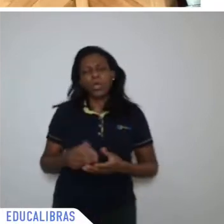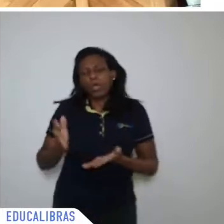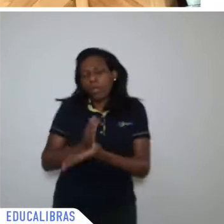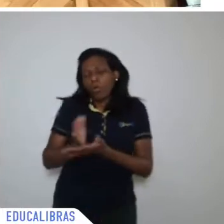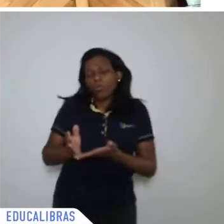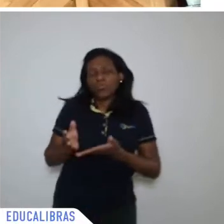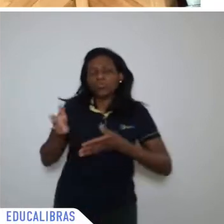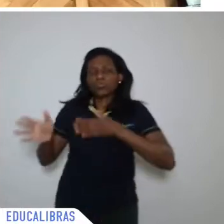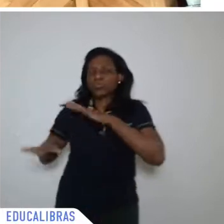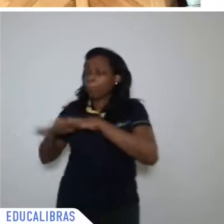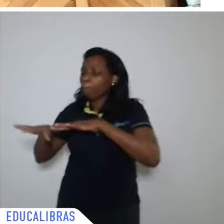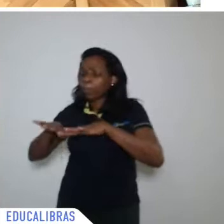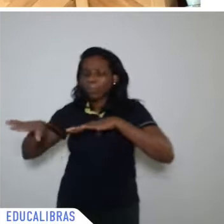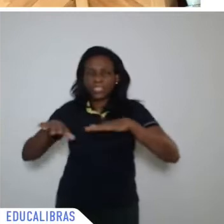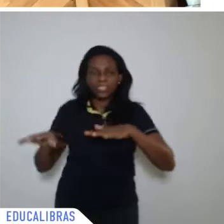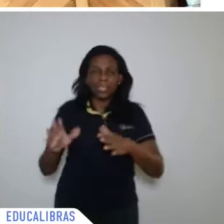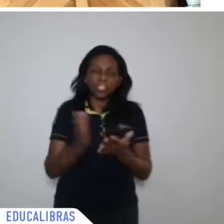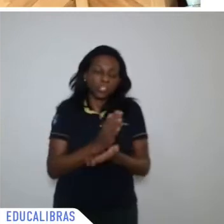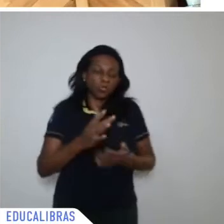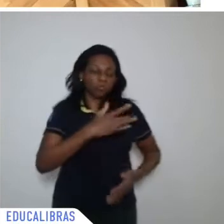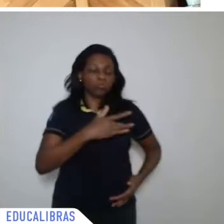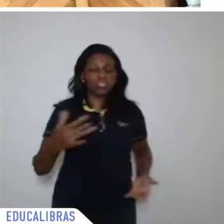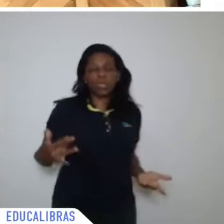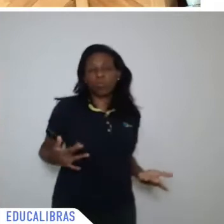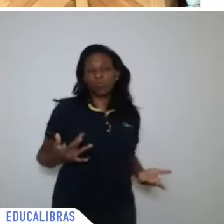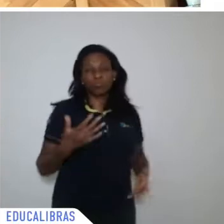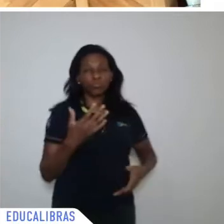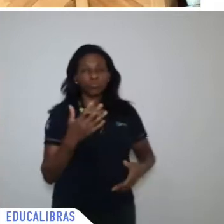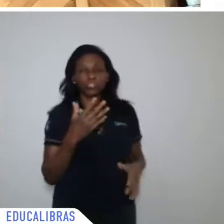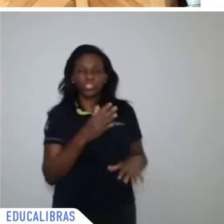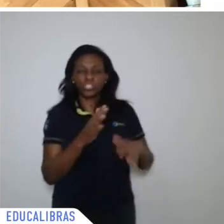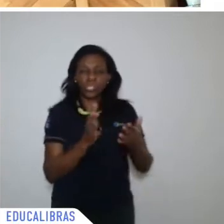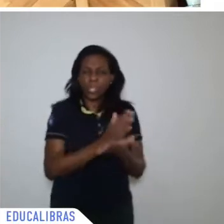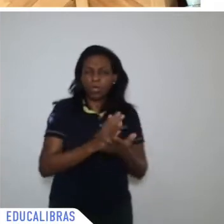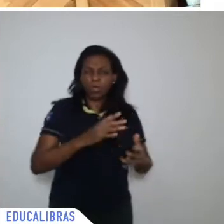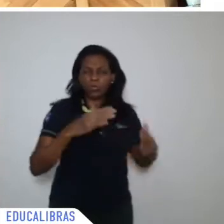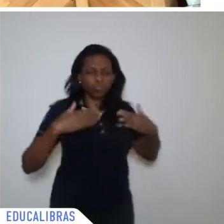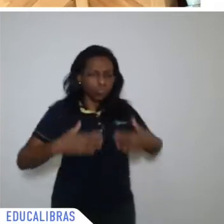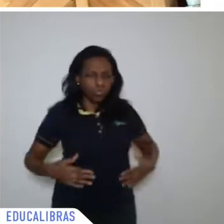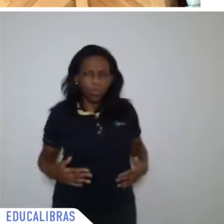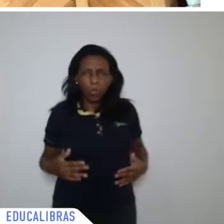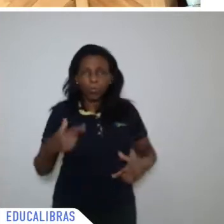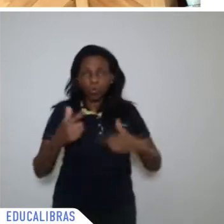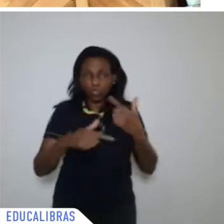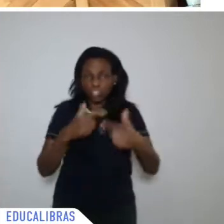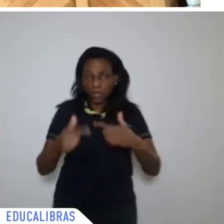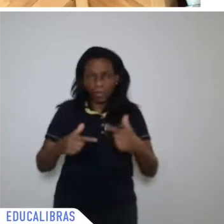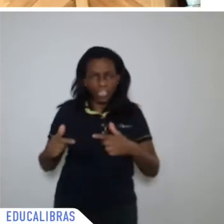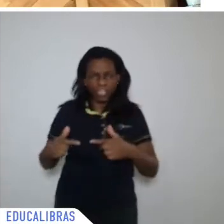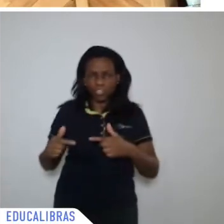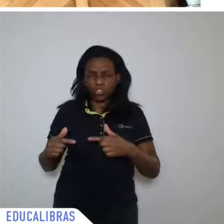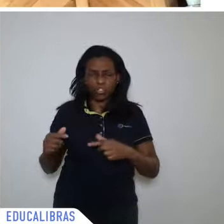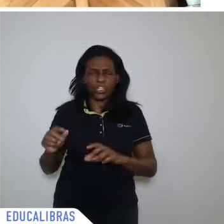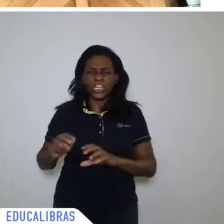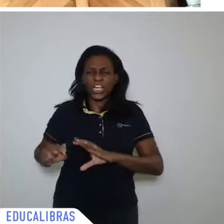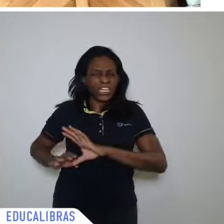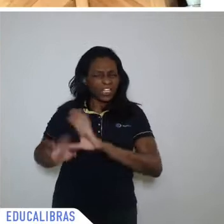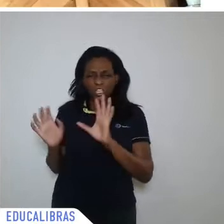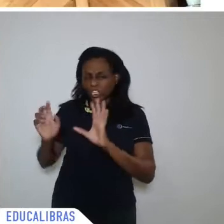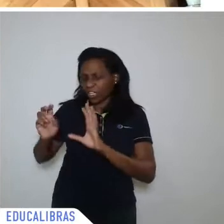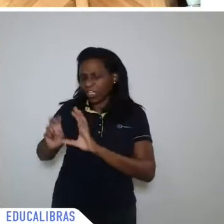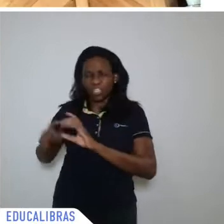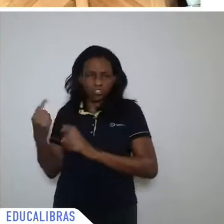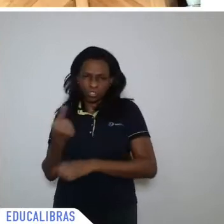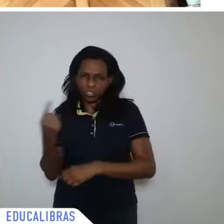work, people who work and care of formality, people's food and others. For those who have